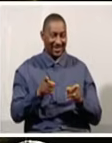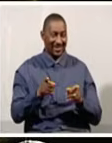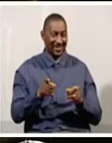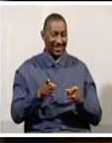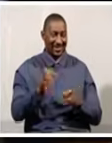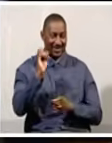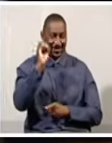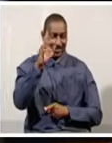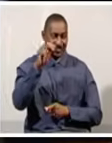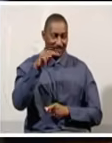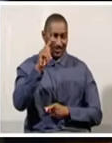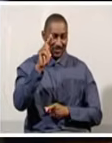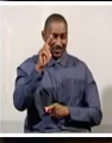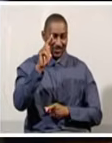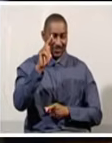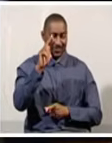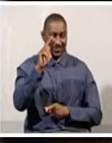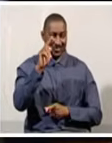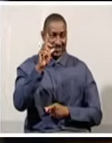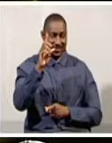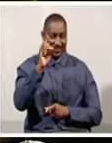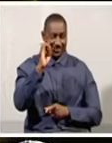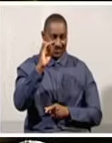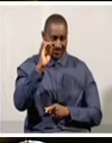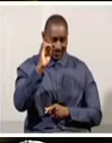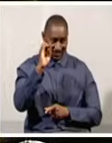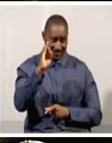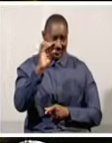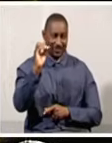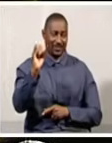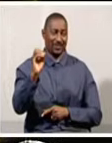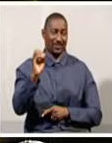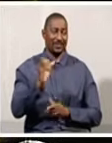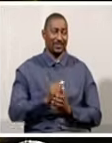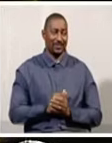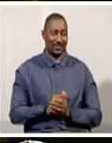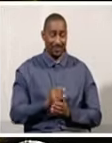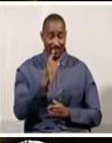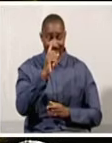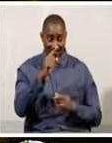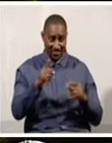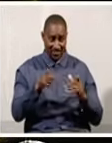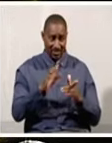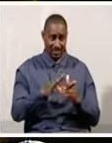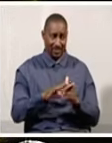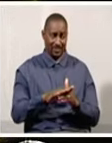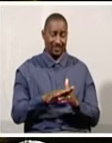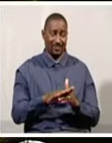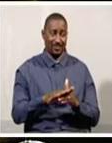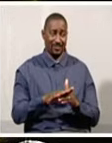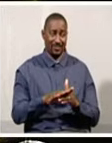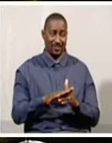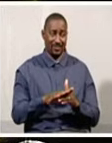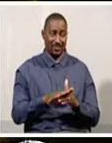on the other side. On the other side. Yeah. Elago, I mean, you know, one of the things about